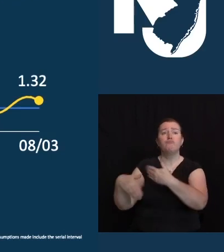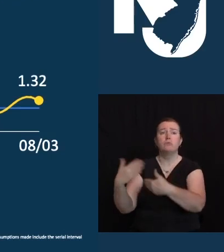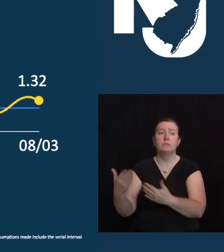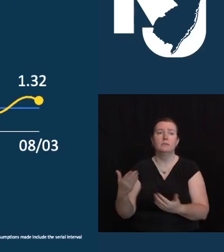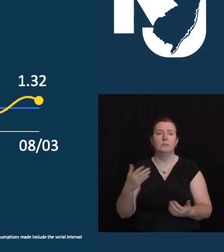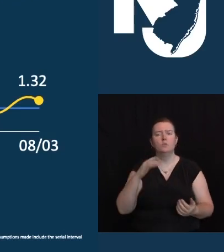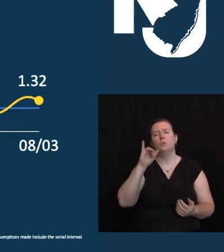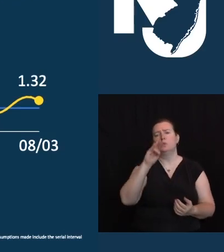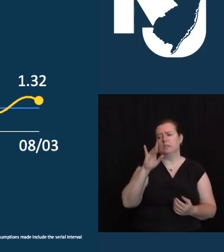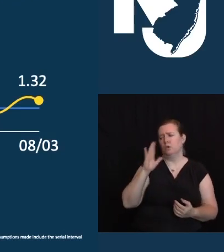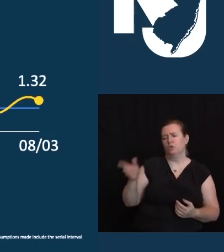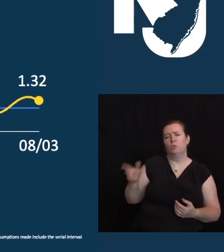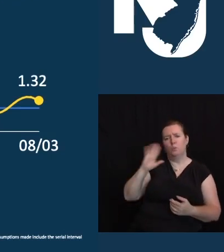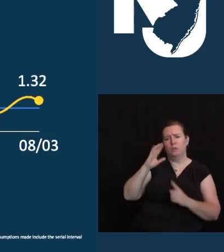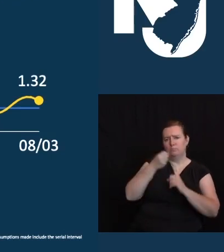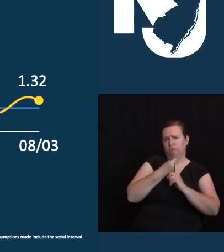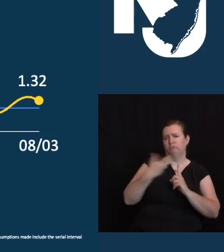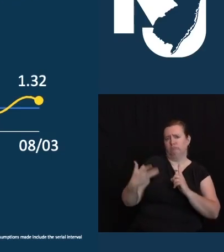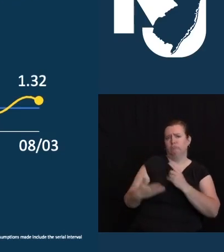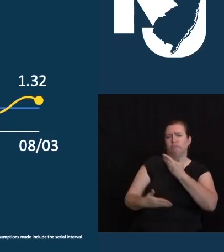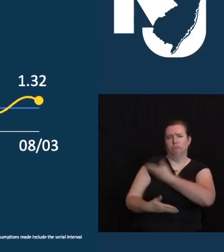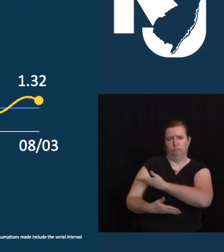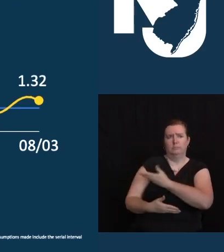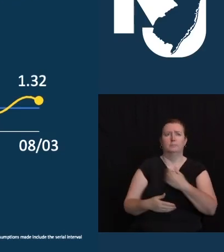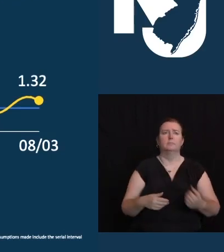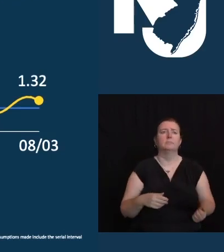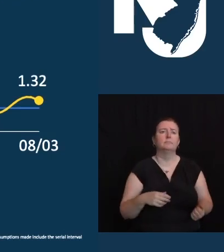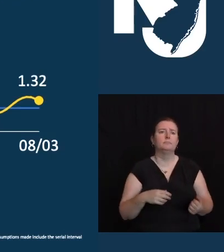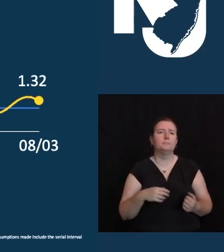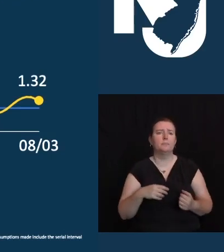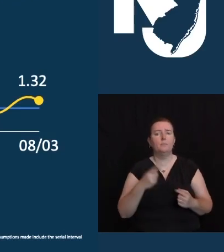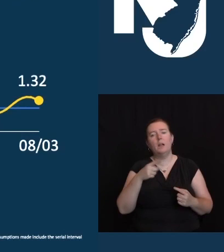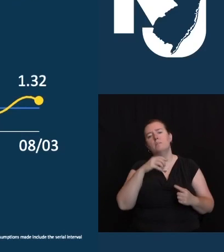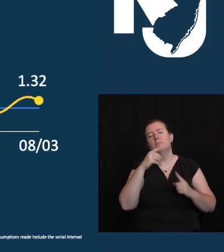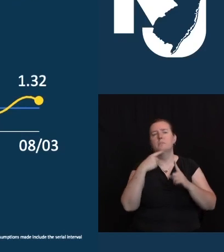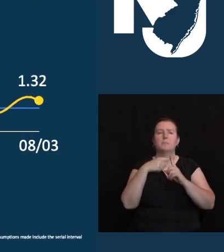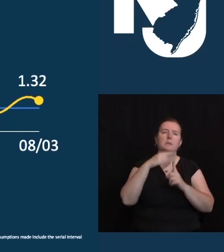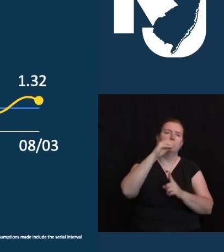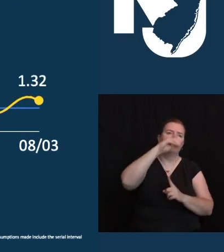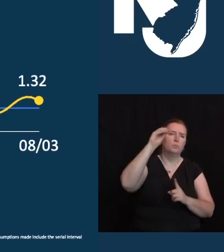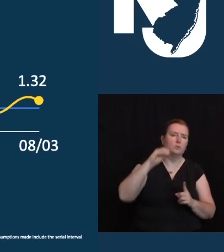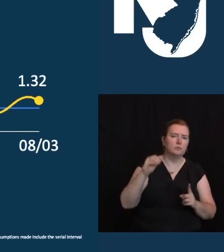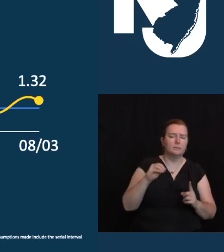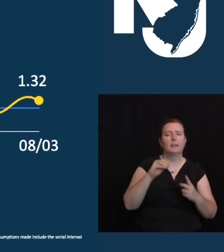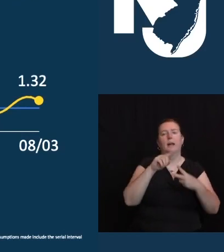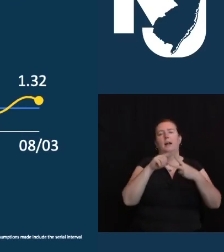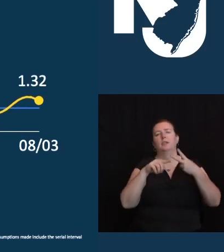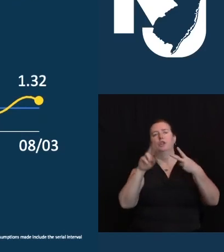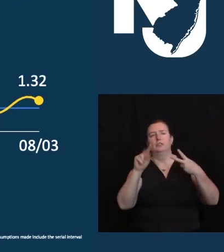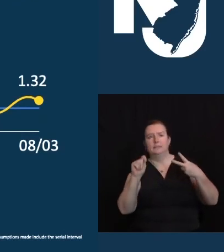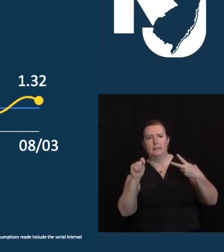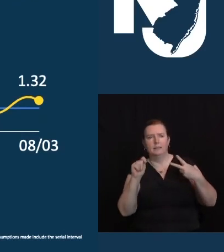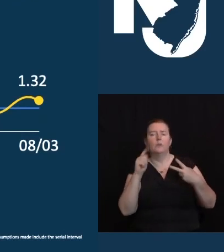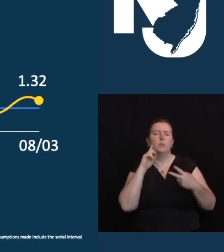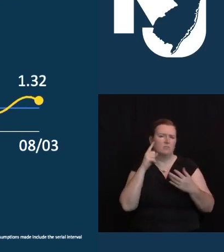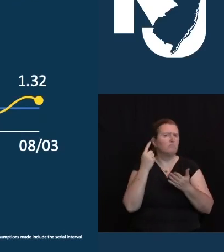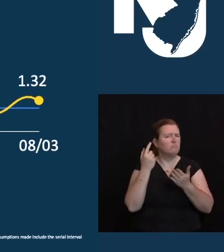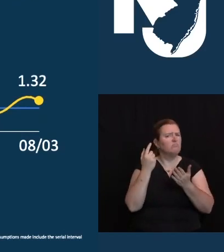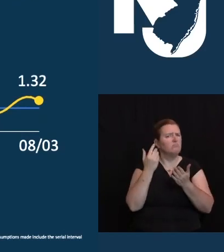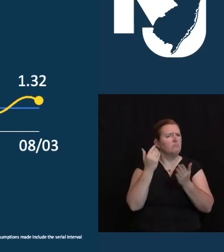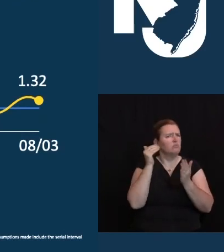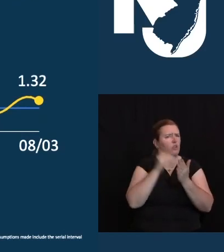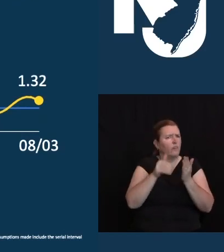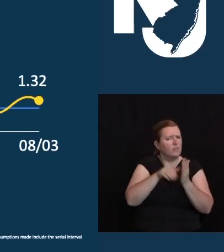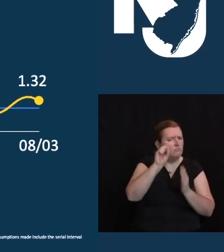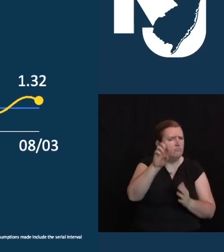time talking about spot positivity and the rate of transmission, as we should. But there's really, I want to make sure folks realize, and Judy reminds me of